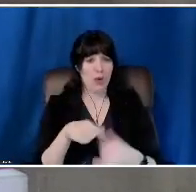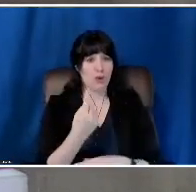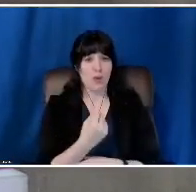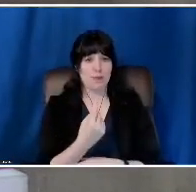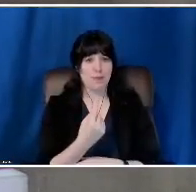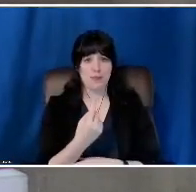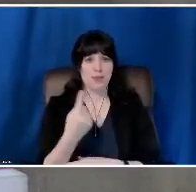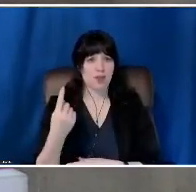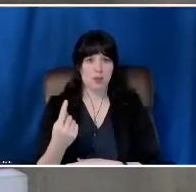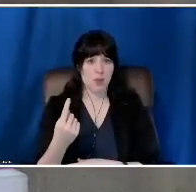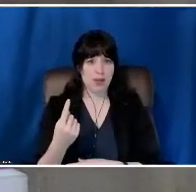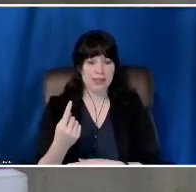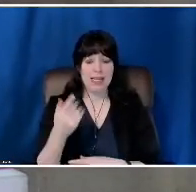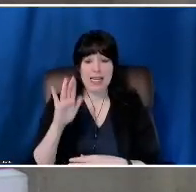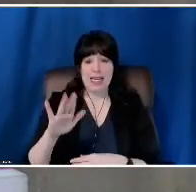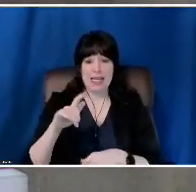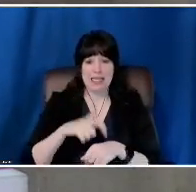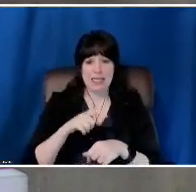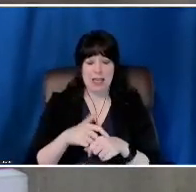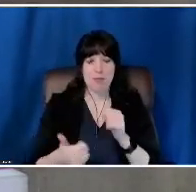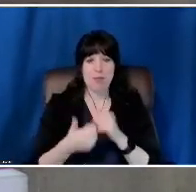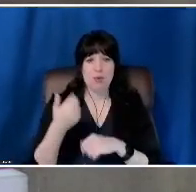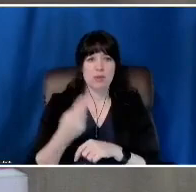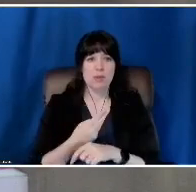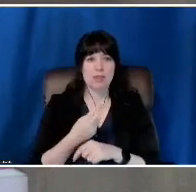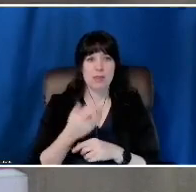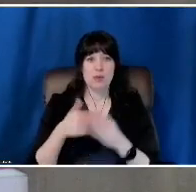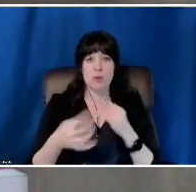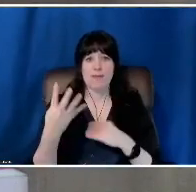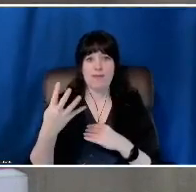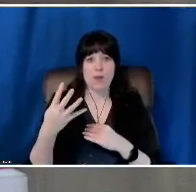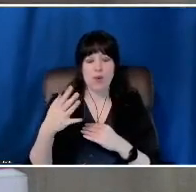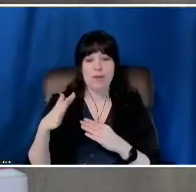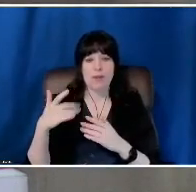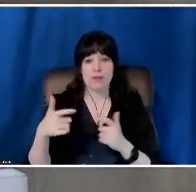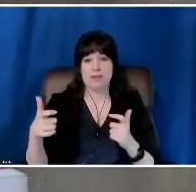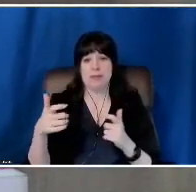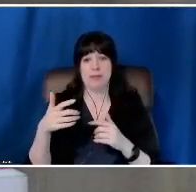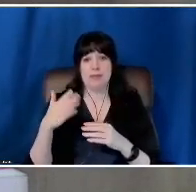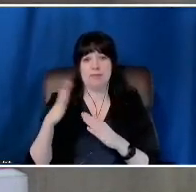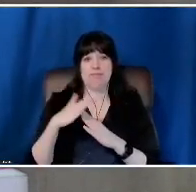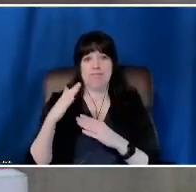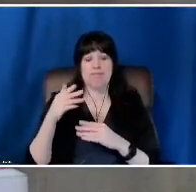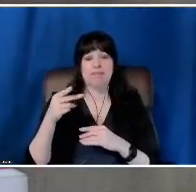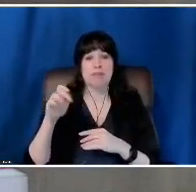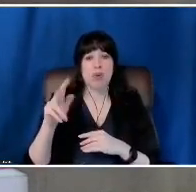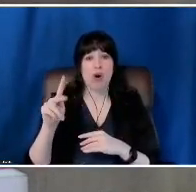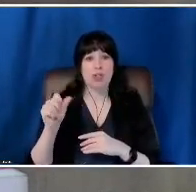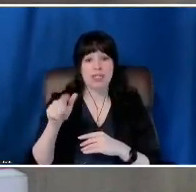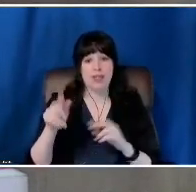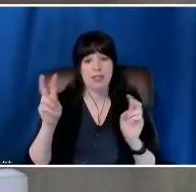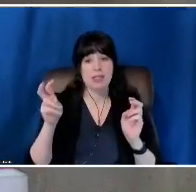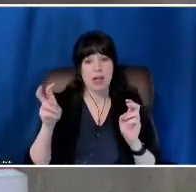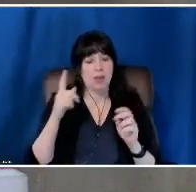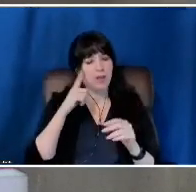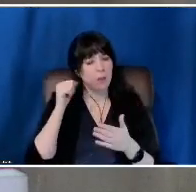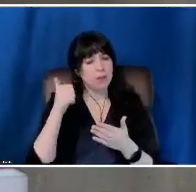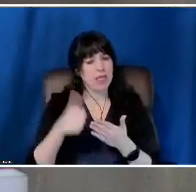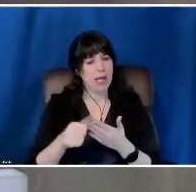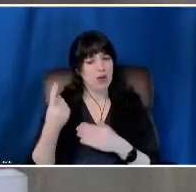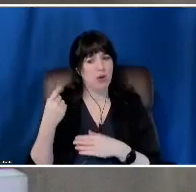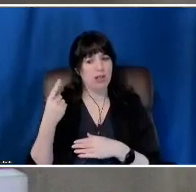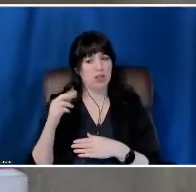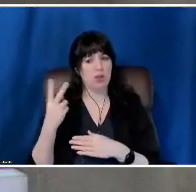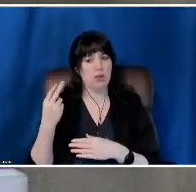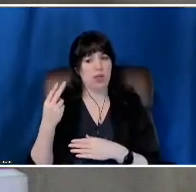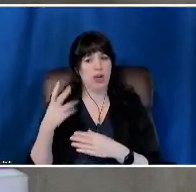and his time is mostly spent between four main parks. And so this has been a topic that I believe it was a letter last year, the year before, of advocating